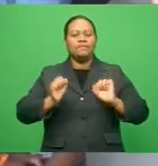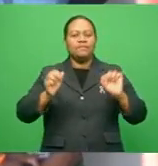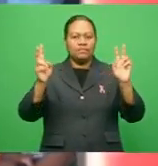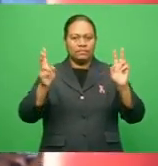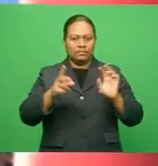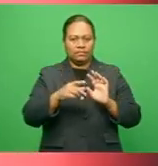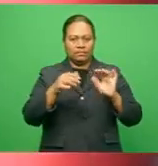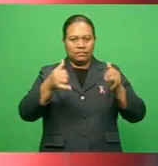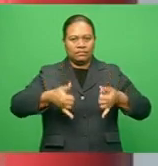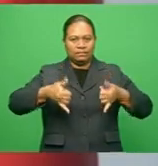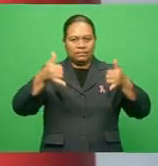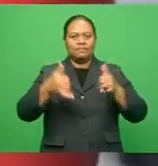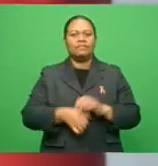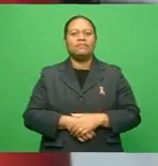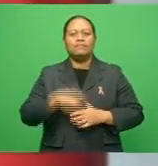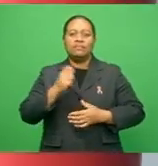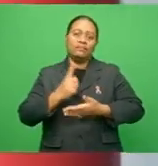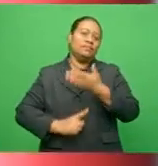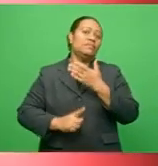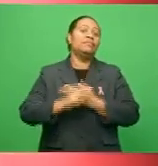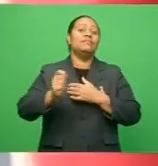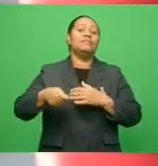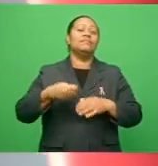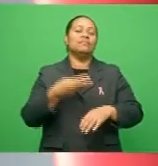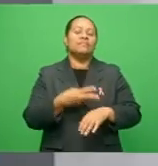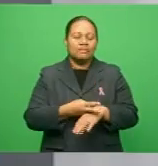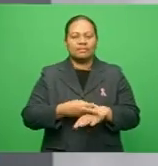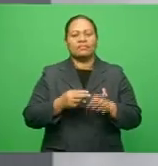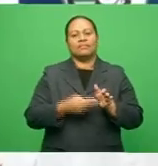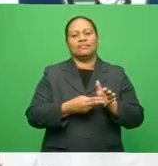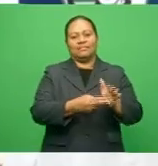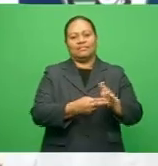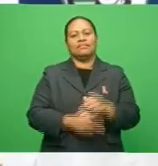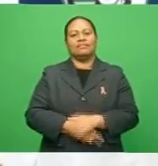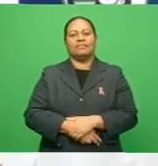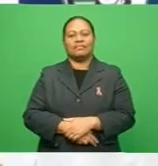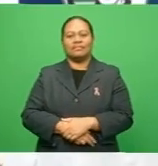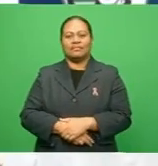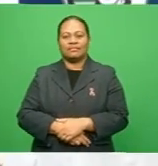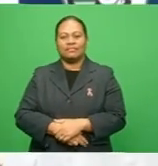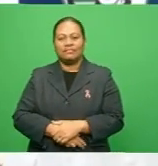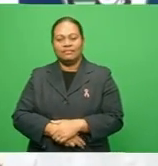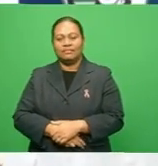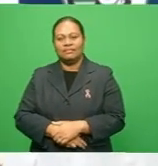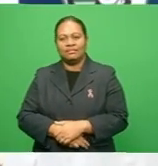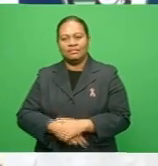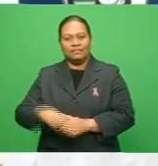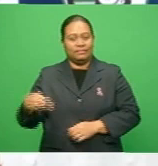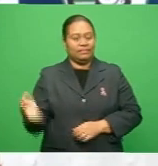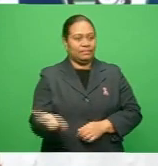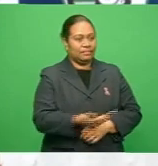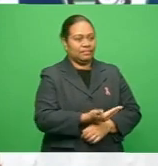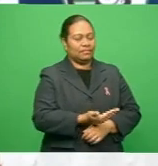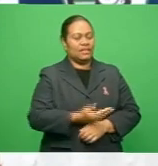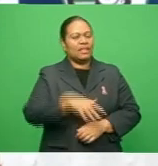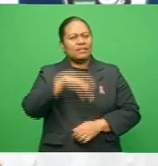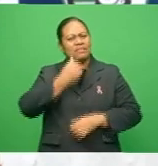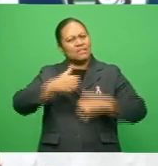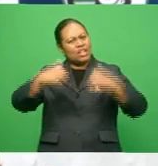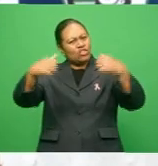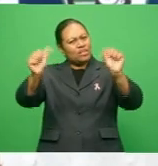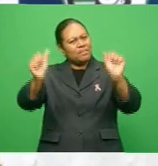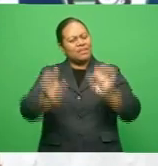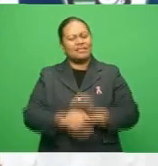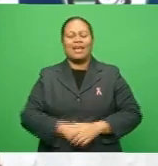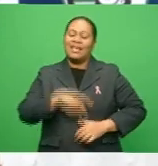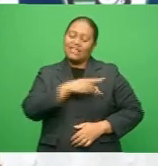on the 14th of next month at Prince Charles Park, Nandi. This is an immense achievement towards the